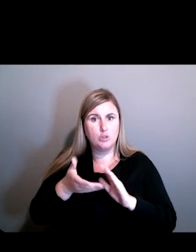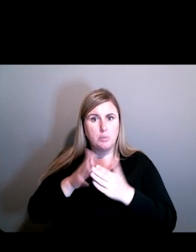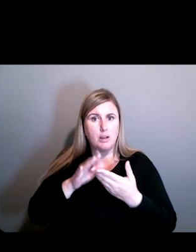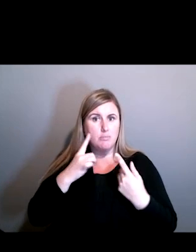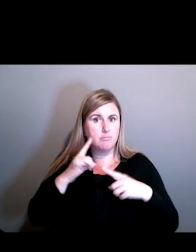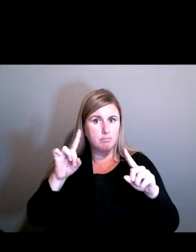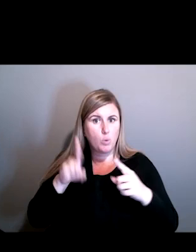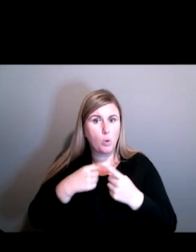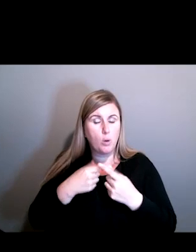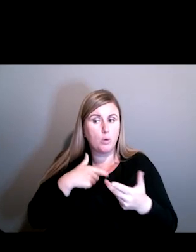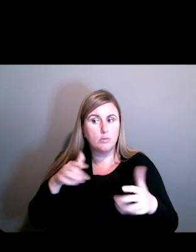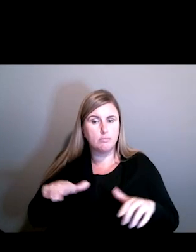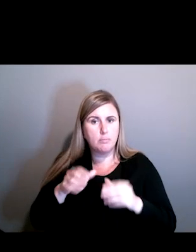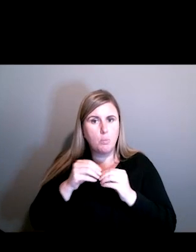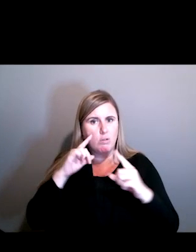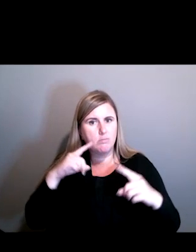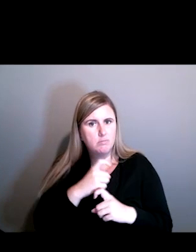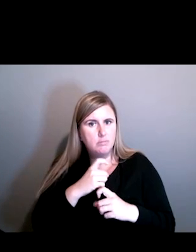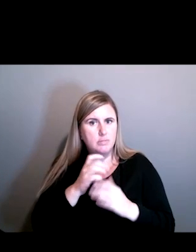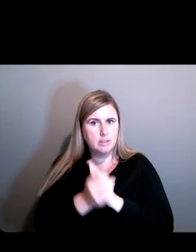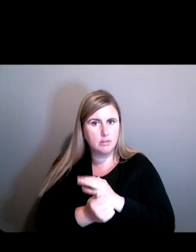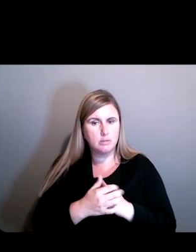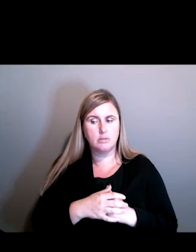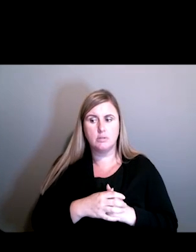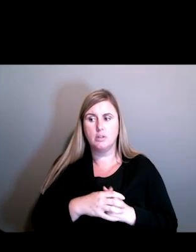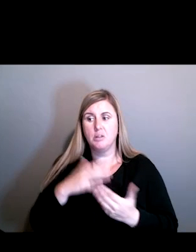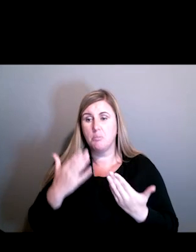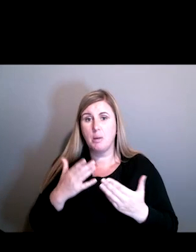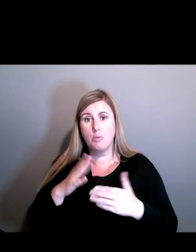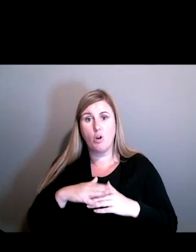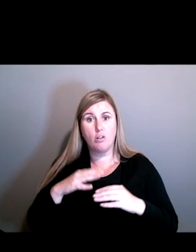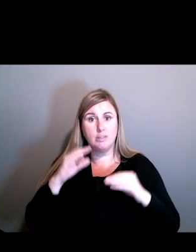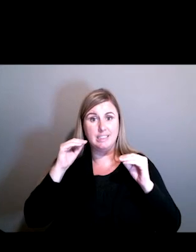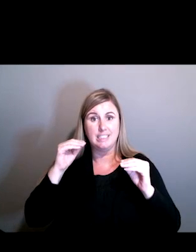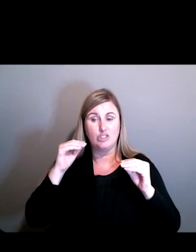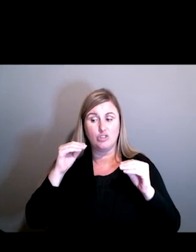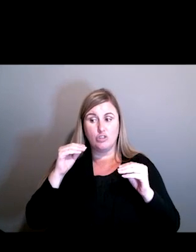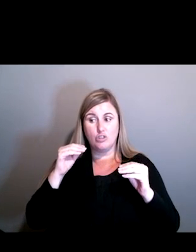learners need to be successful when we are doing more complex skills. So